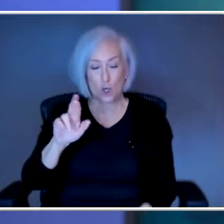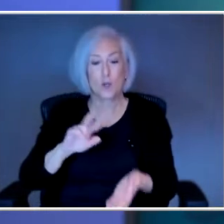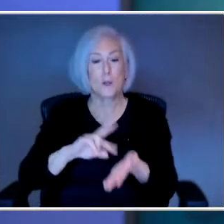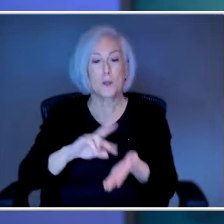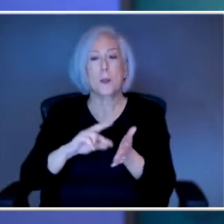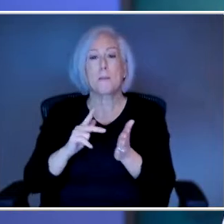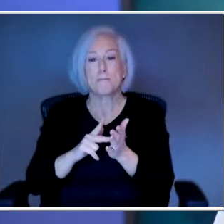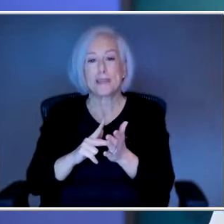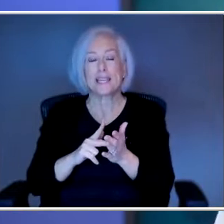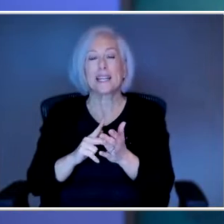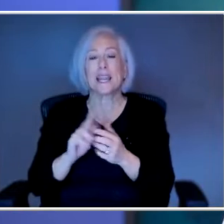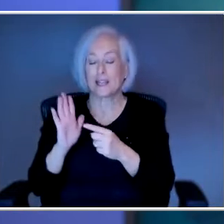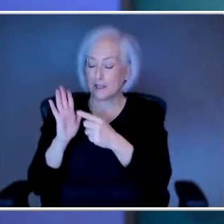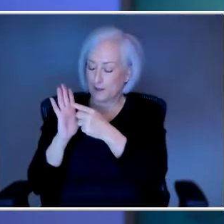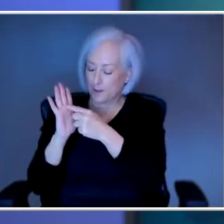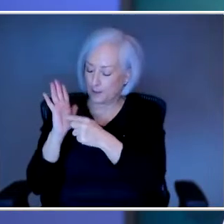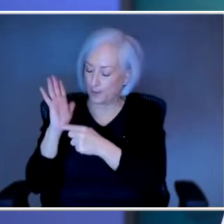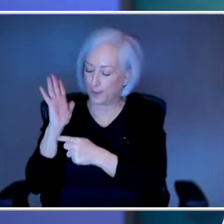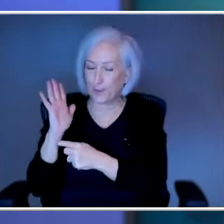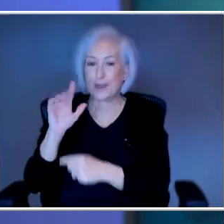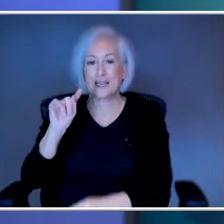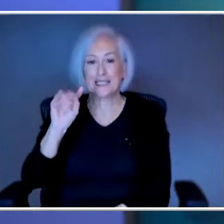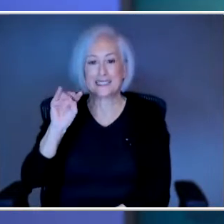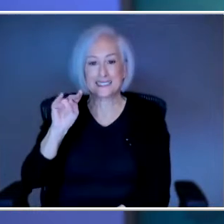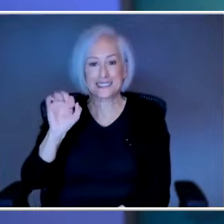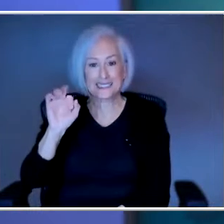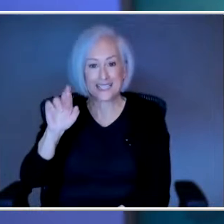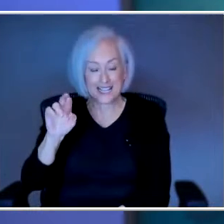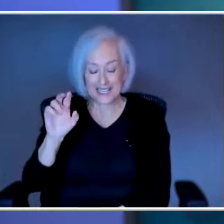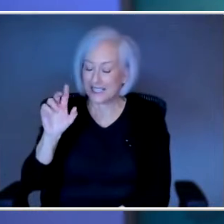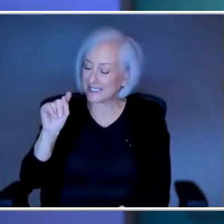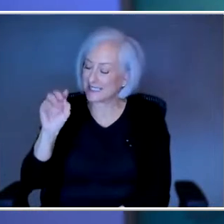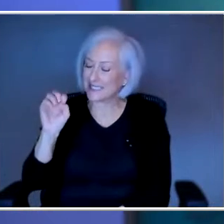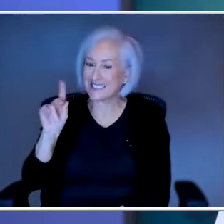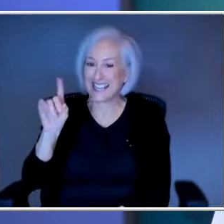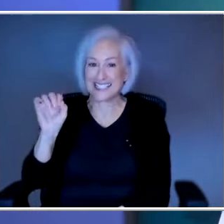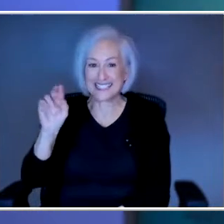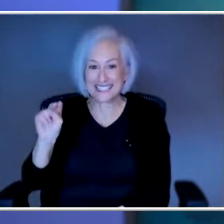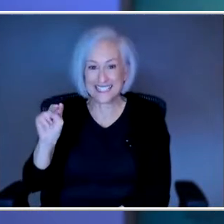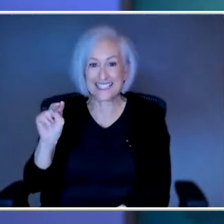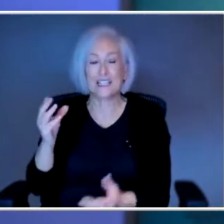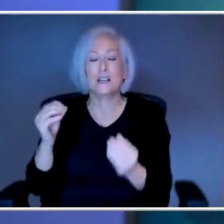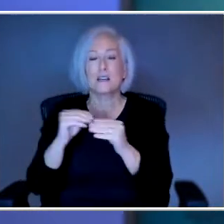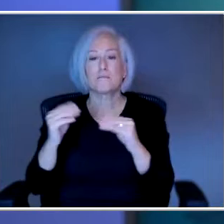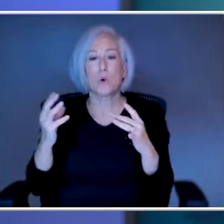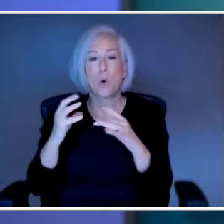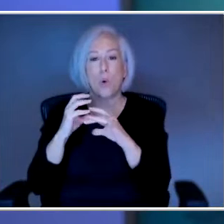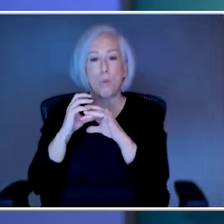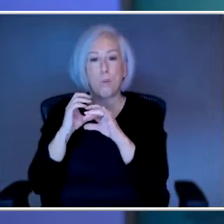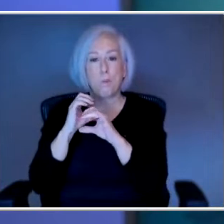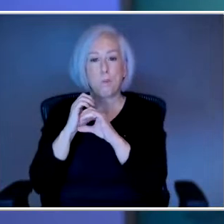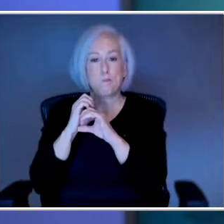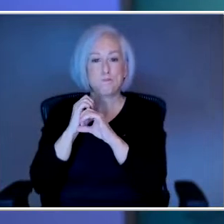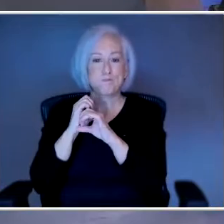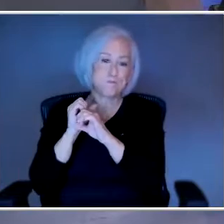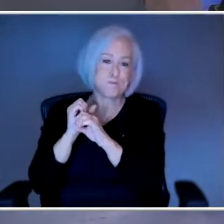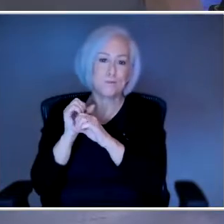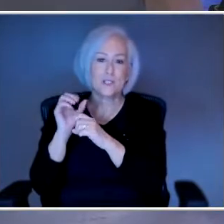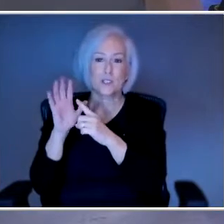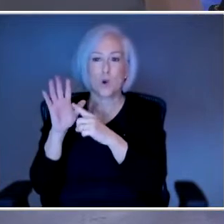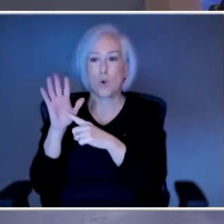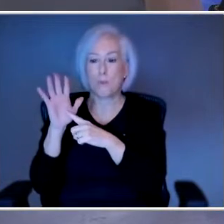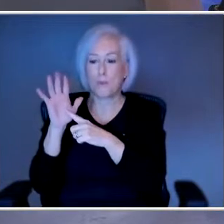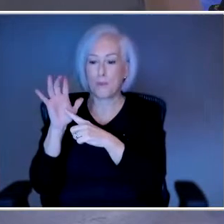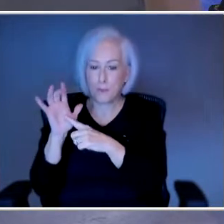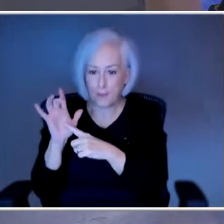pulleys. So you do frequently see them together. It's a little bit different problem with potentially different fixes. And I hear this surgery that